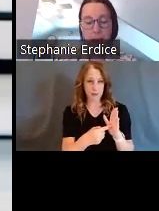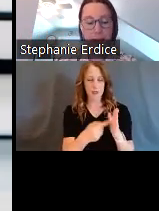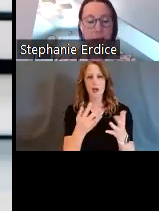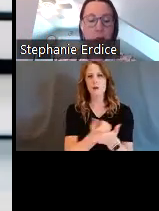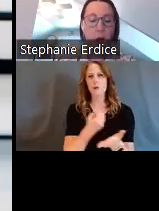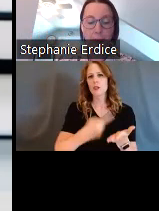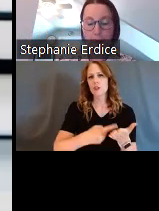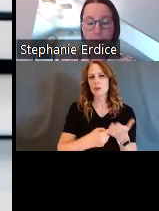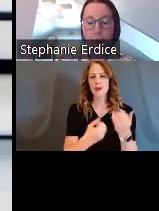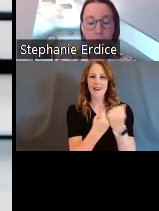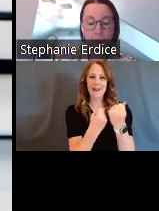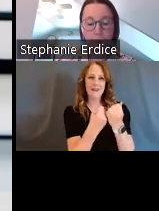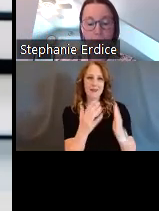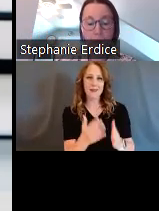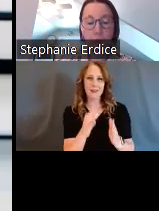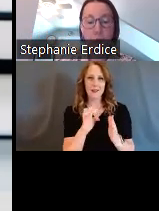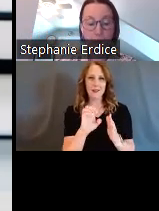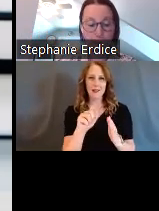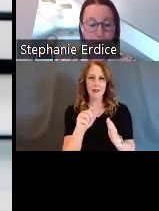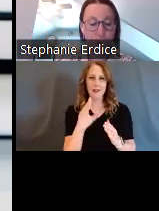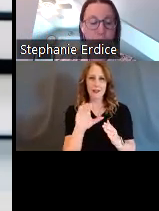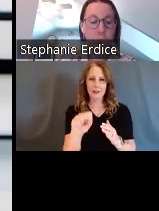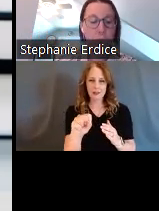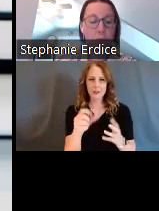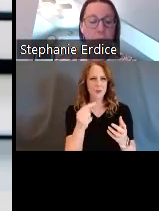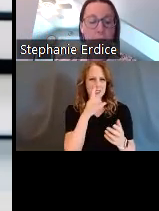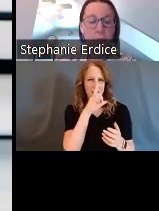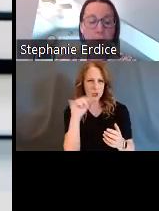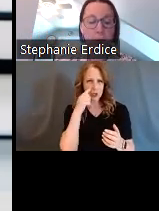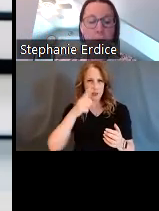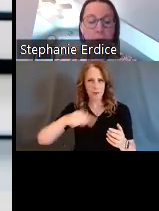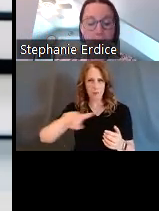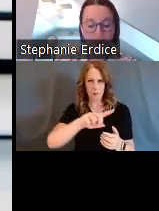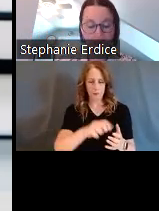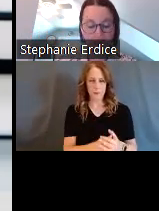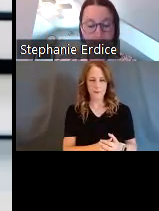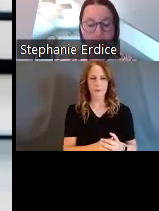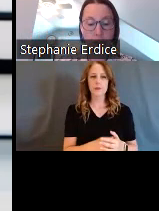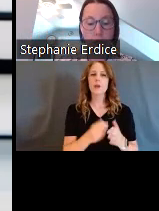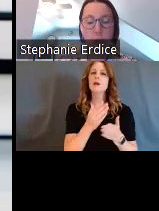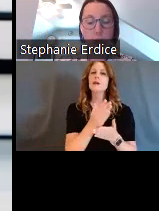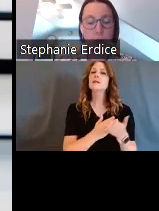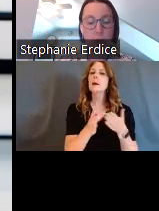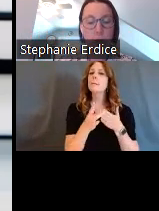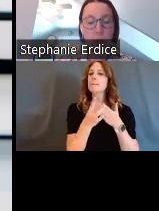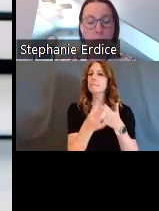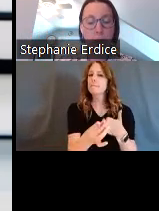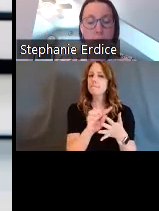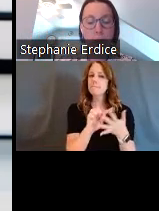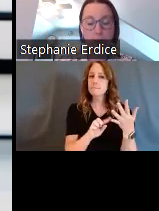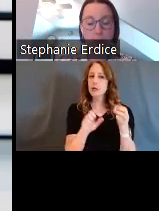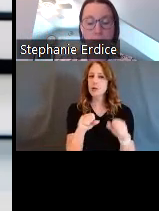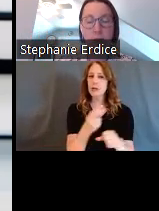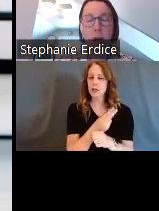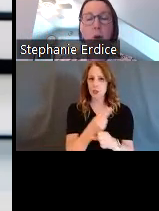advocate ethics and what that might look like for you. Here are some guidelines that you can use to